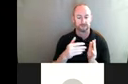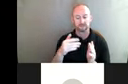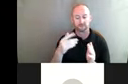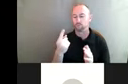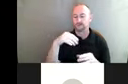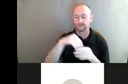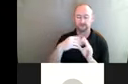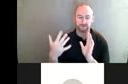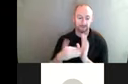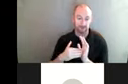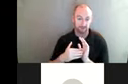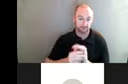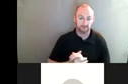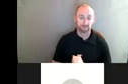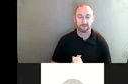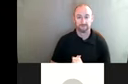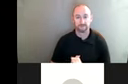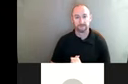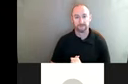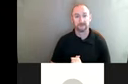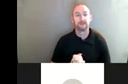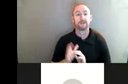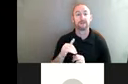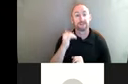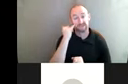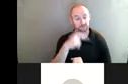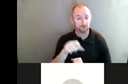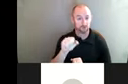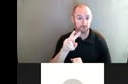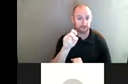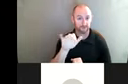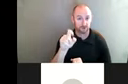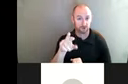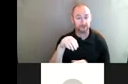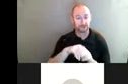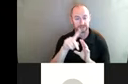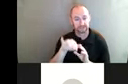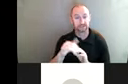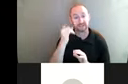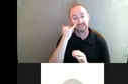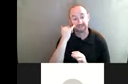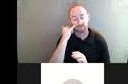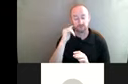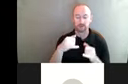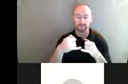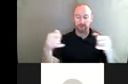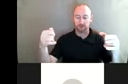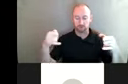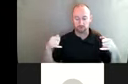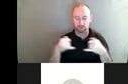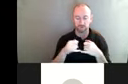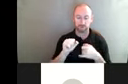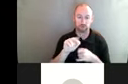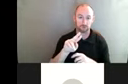1 in 5,000, which was the, if you're a surveyor in Kentucky, you know that if you're doing a boundary survey, a rural boundary